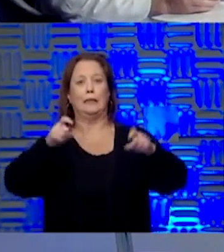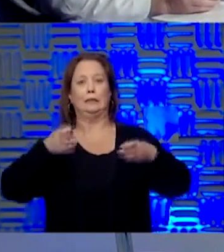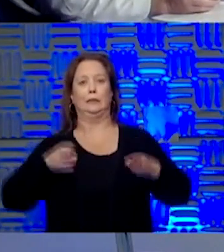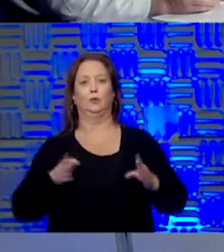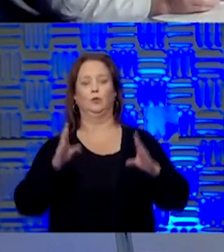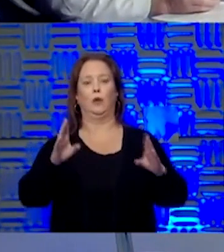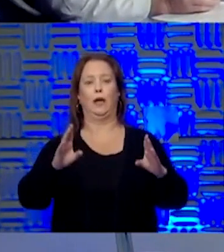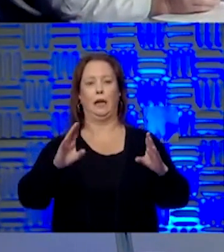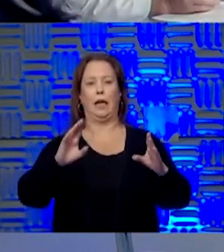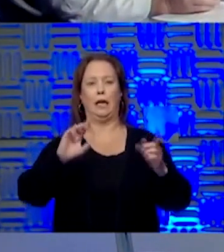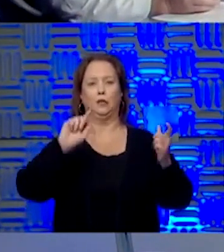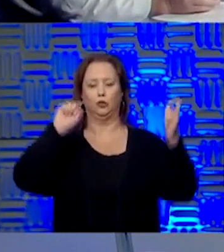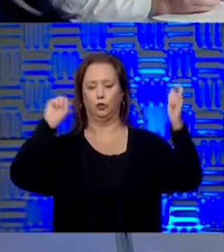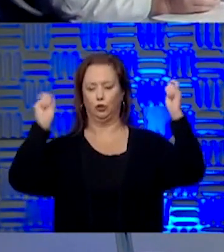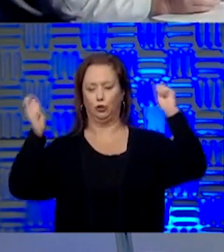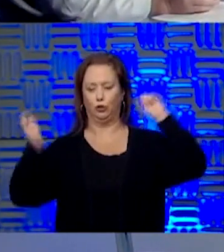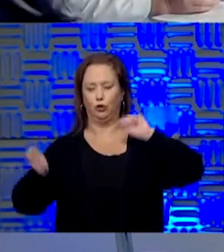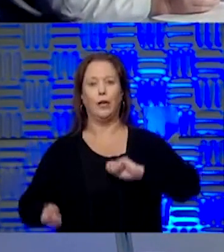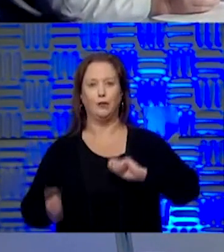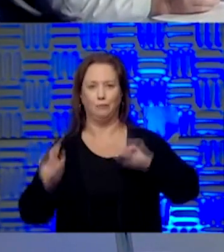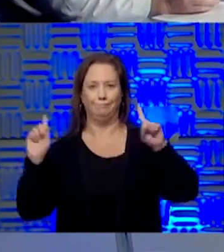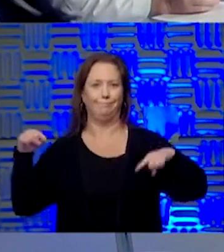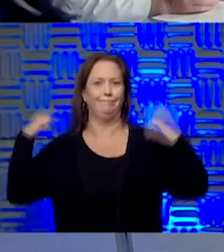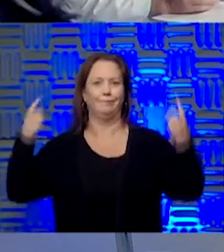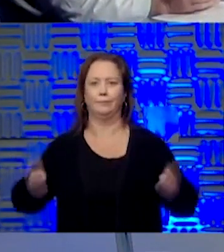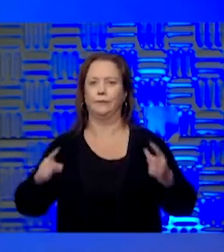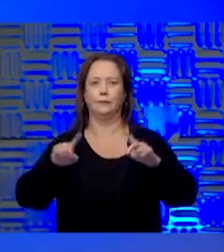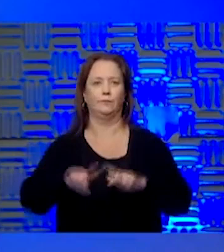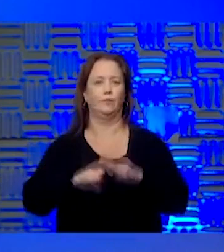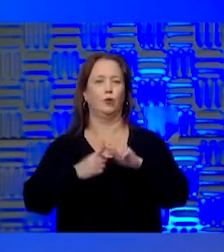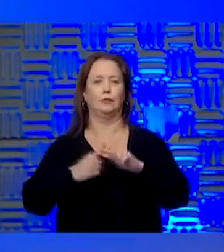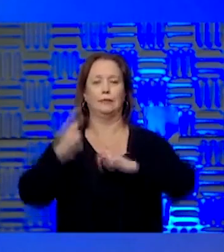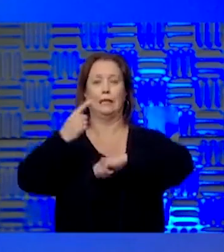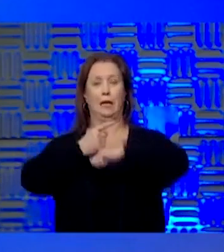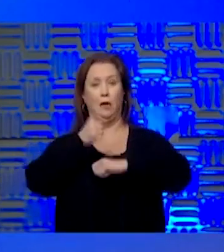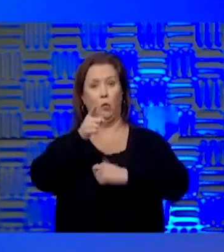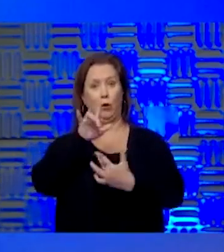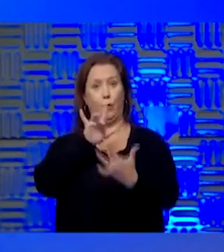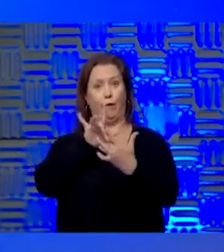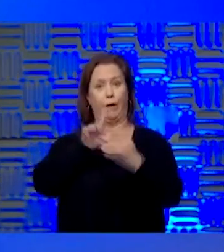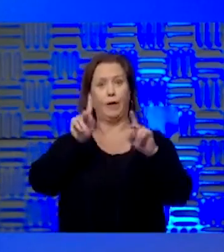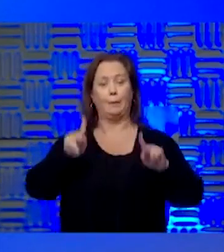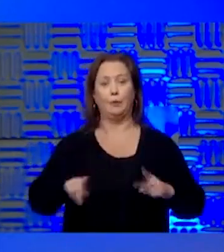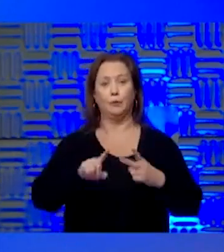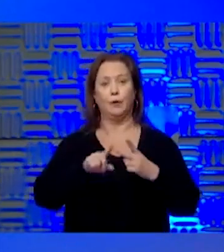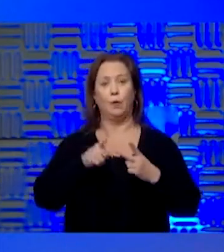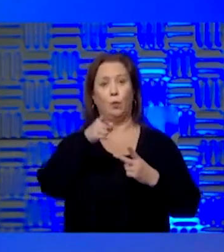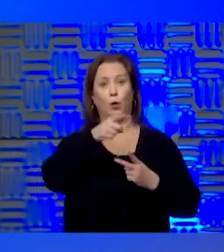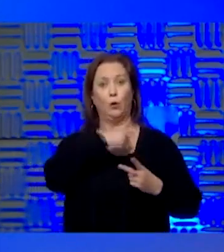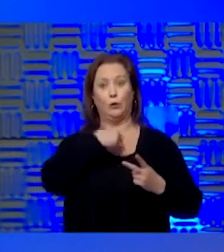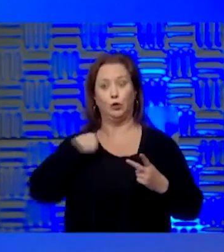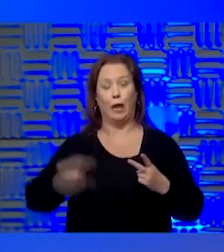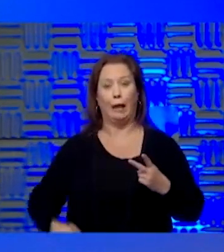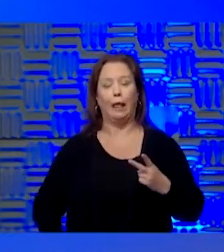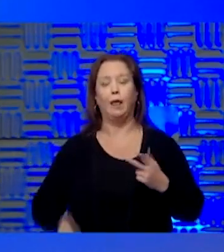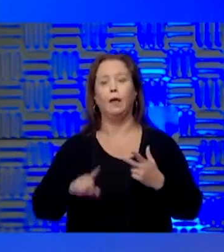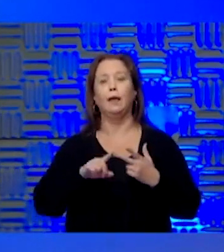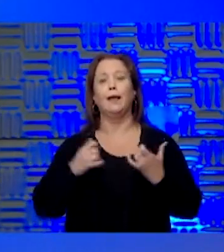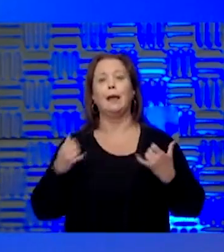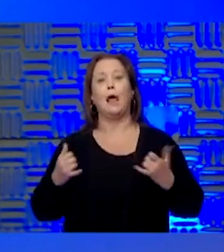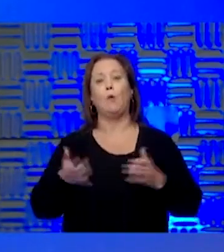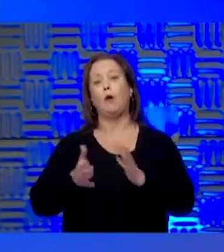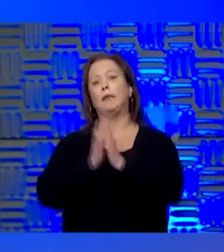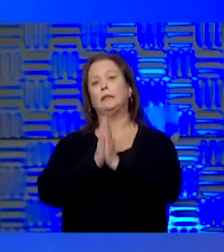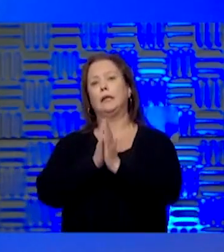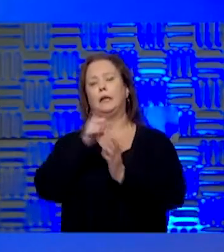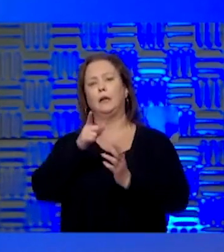has evolved since day one with were you a contact or were you in China to do